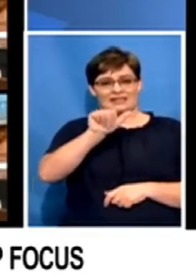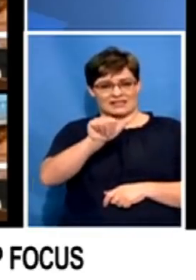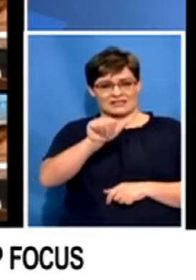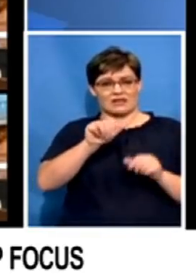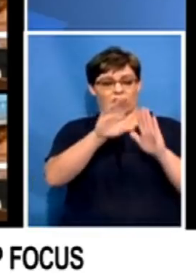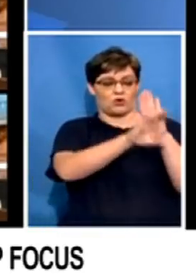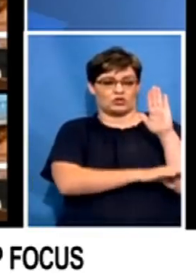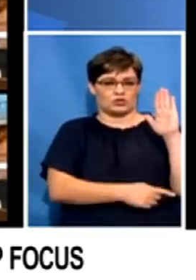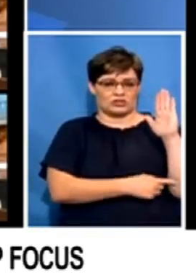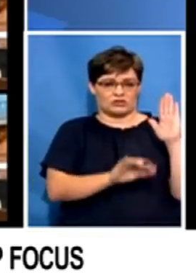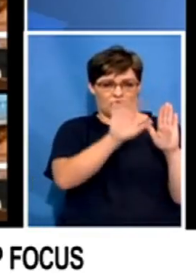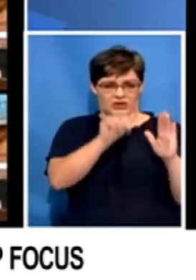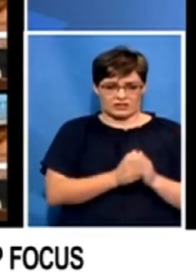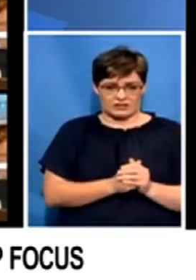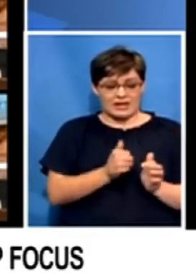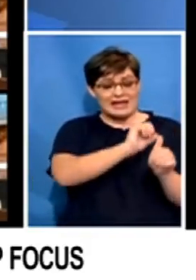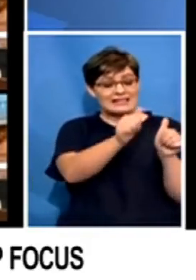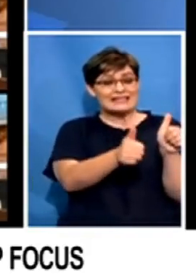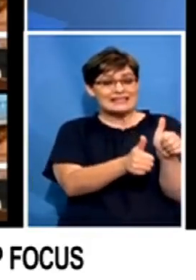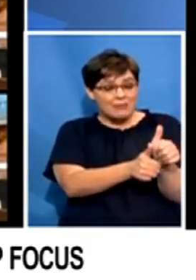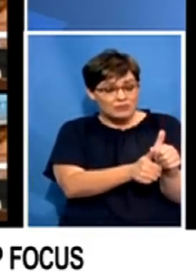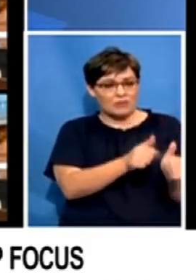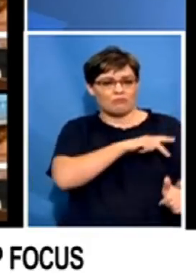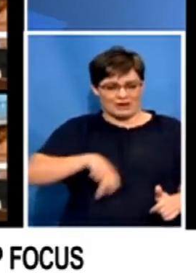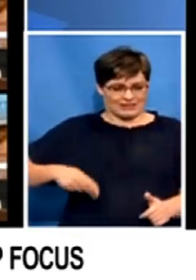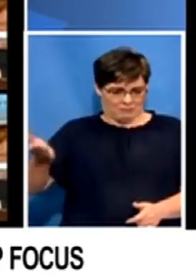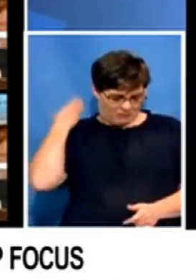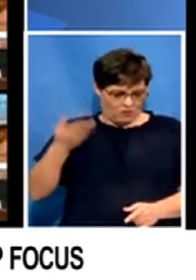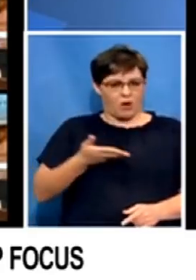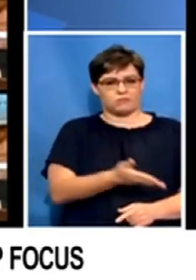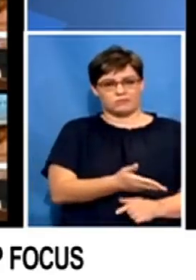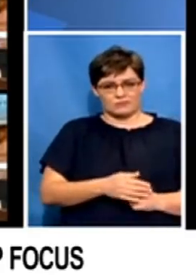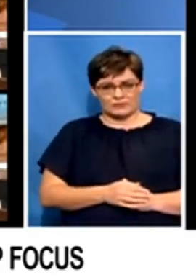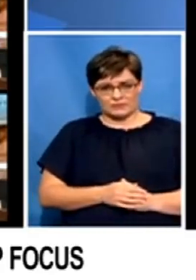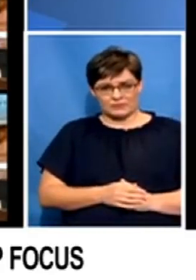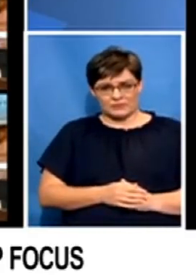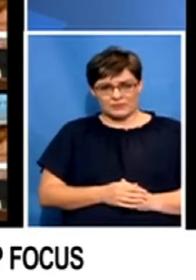then was, is an exceptional matter.